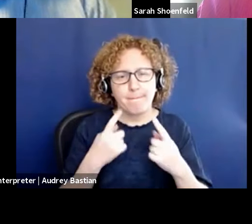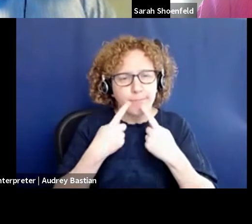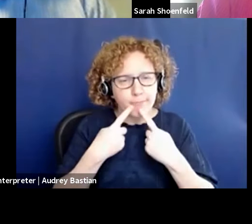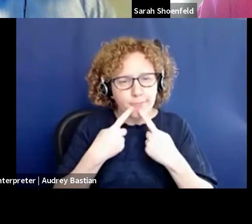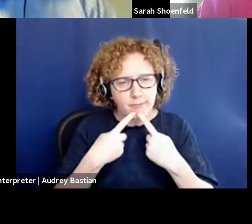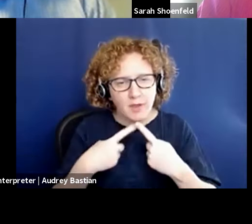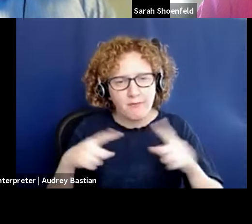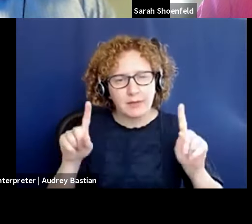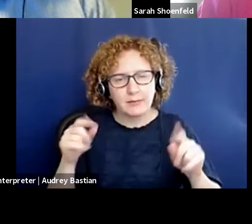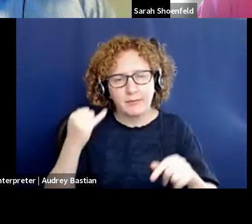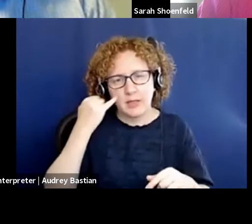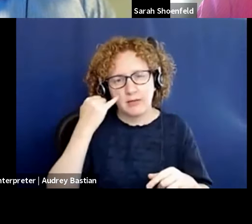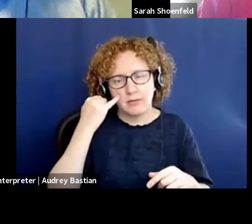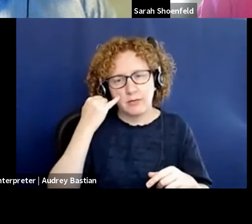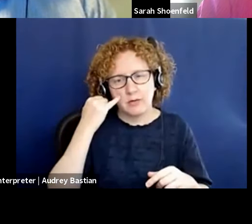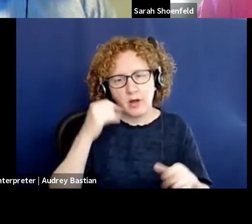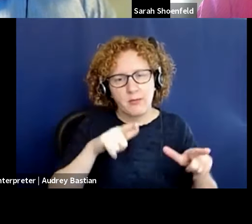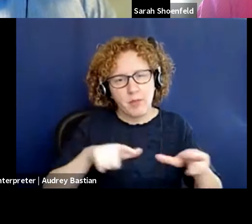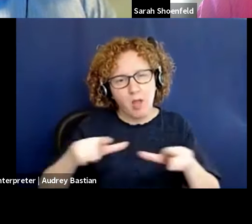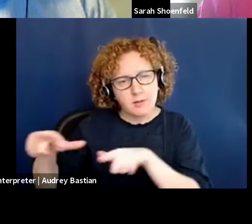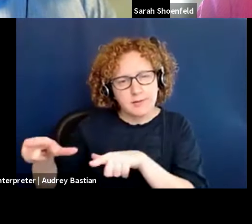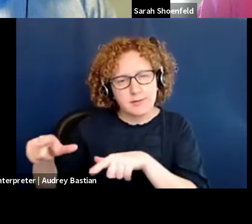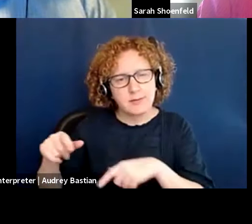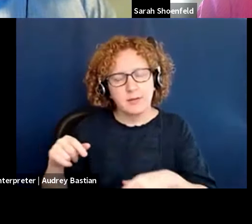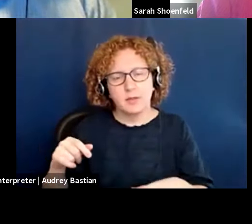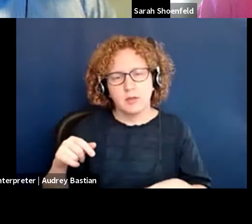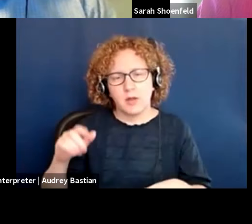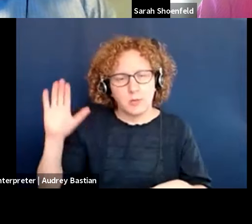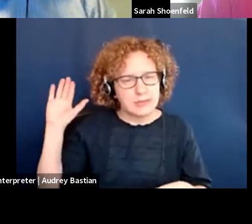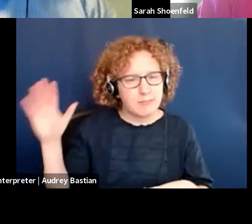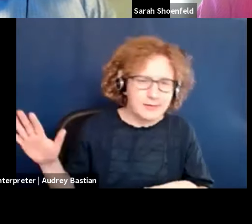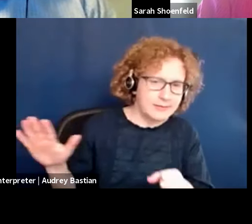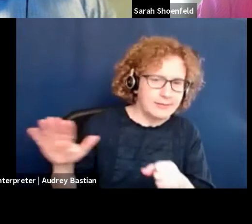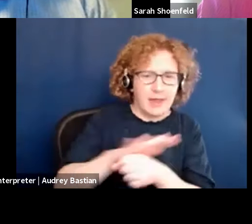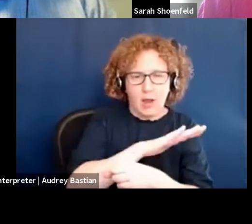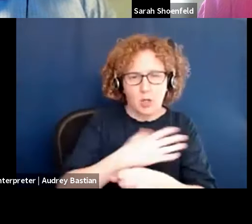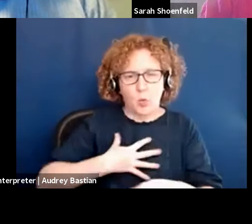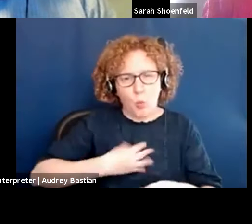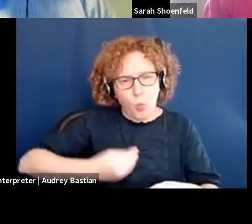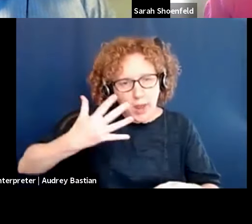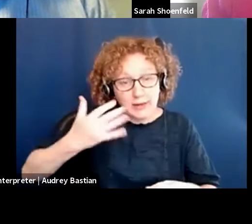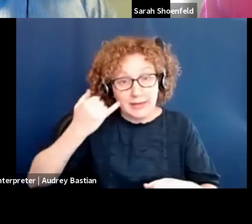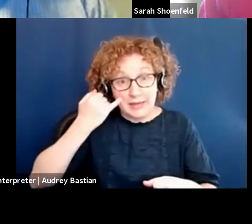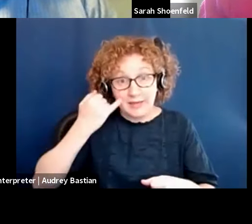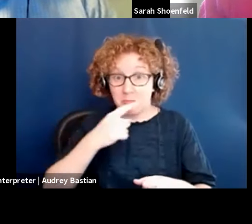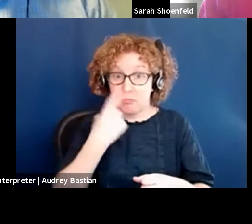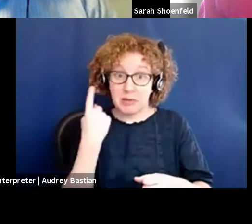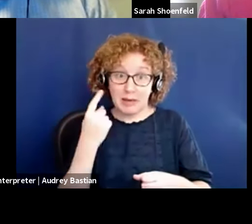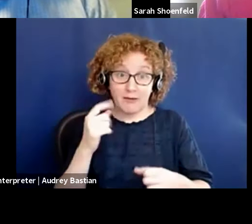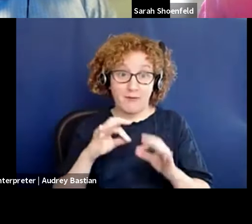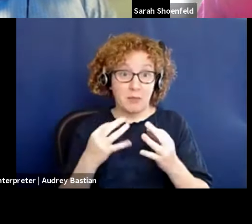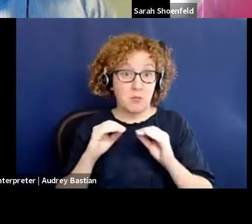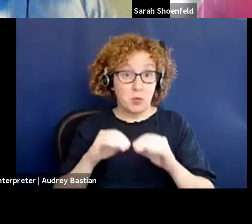effective if on these blocks that were, you know, almost entirely white or entirely white, when a Black family would move to the middle of the